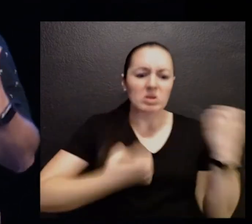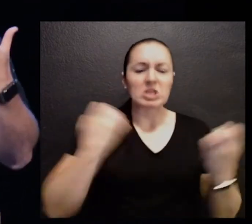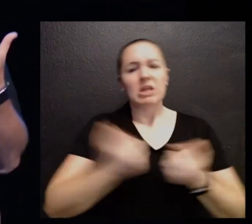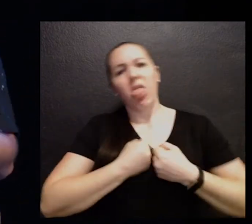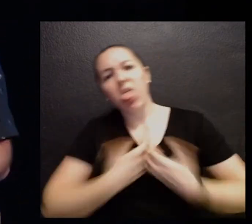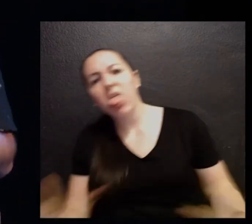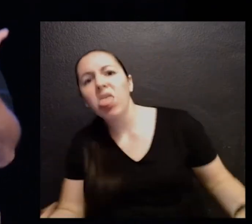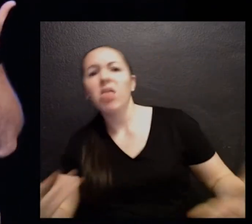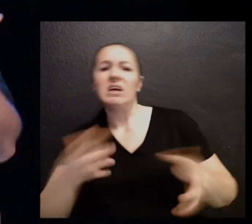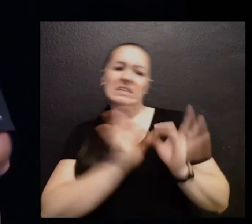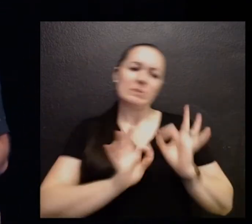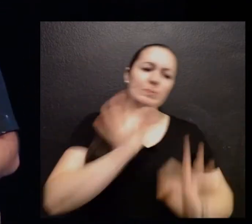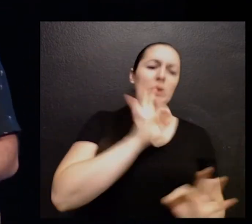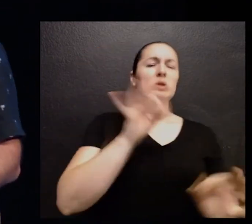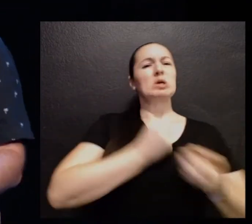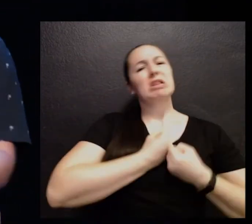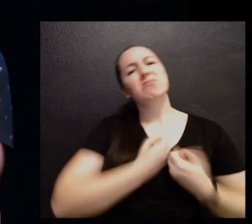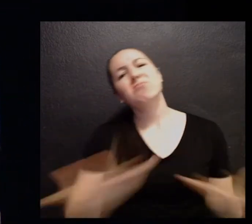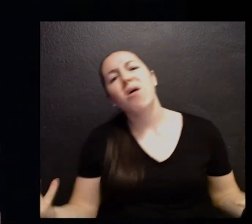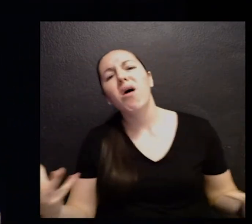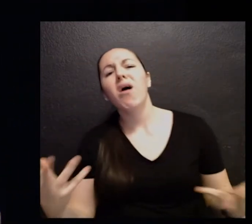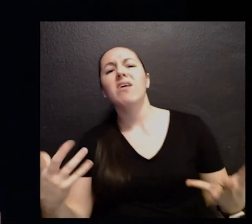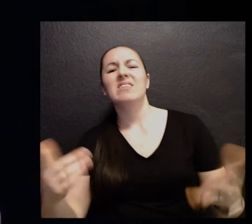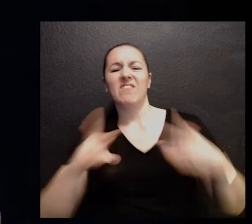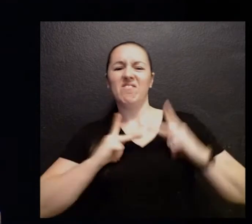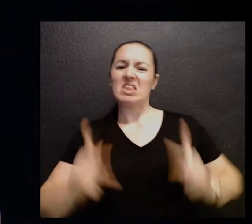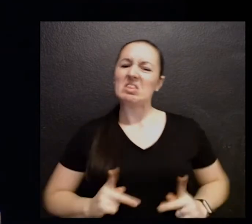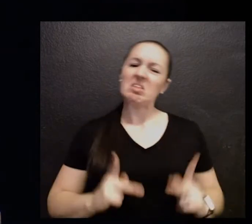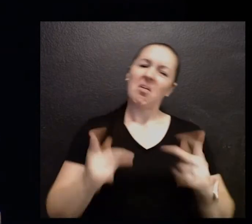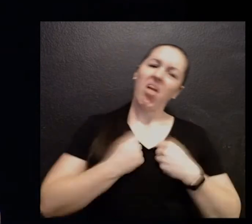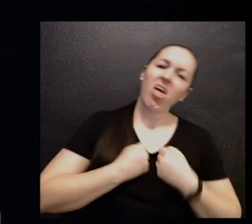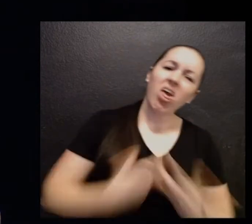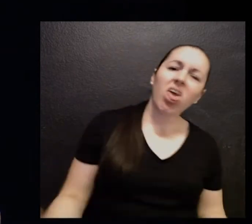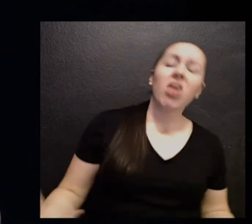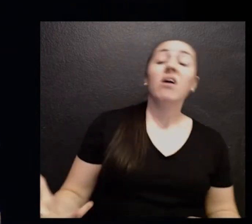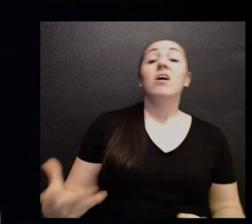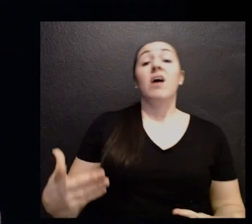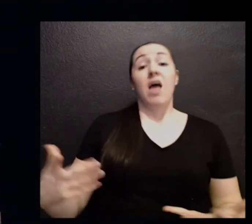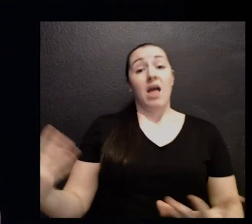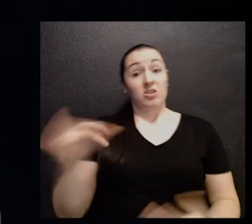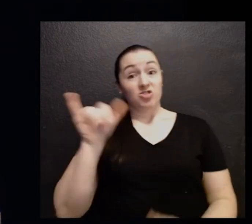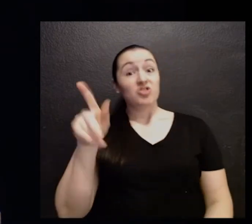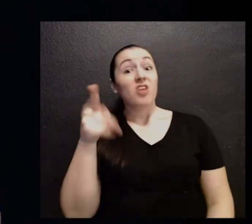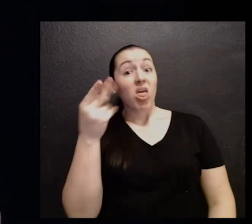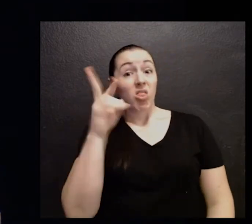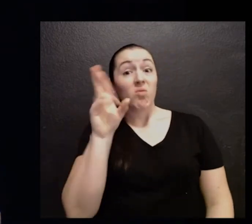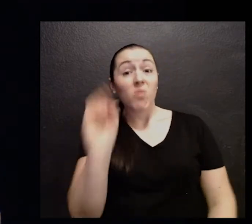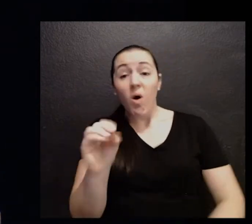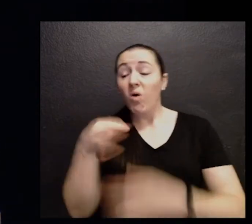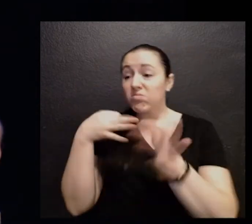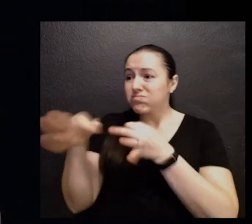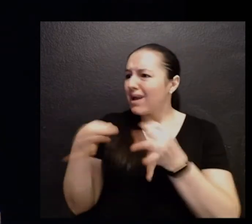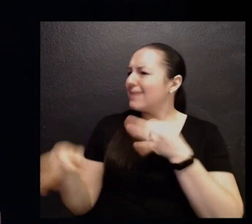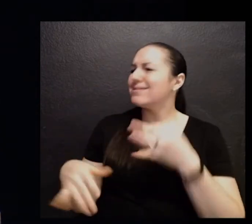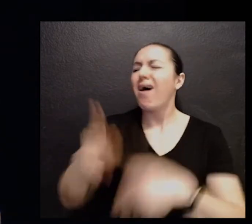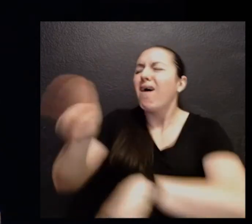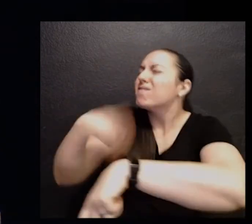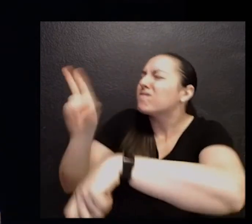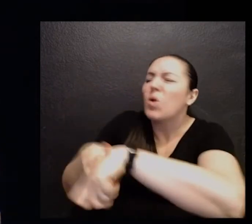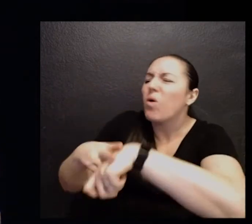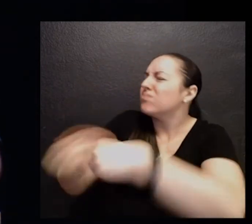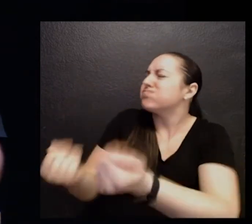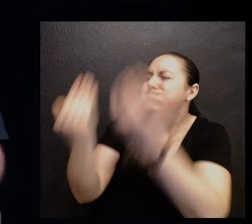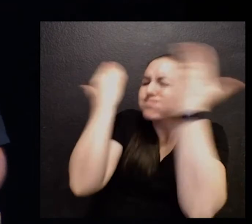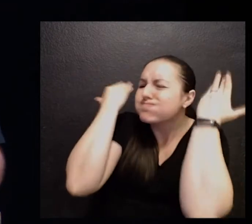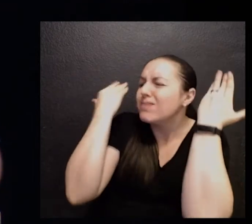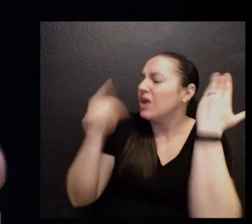tired. There's just so much. But what Jethro says to Moses, of course it's too much. You don't feel this way